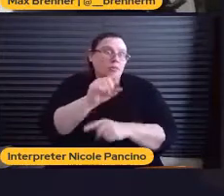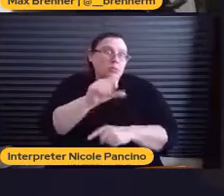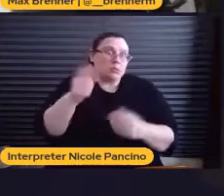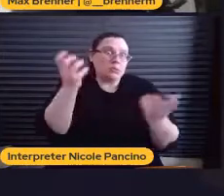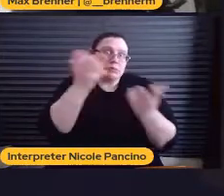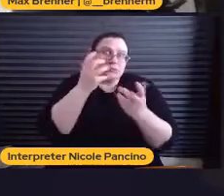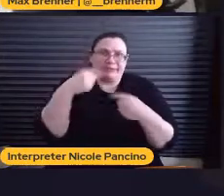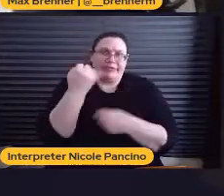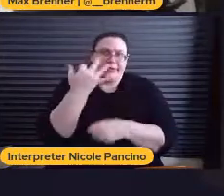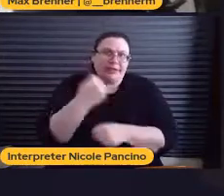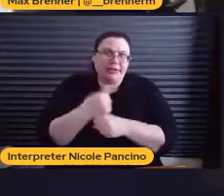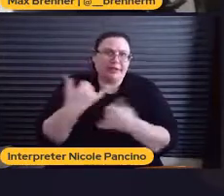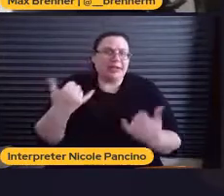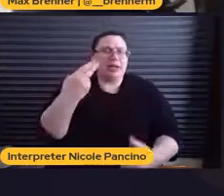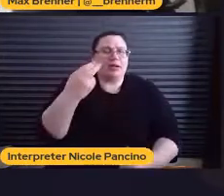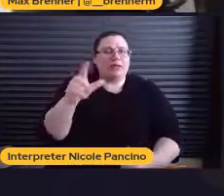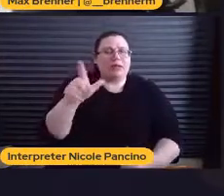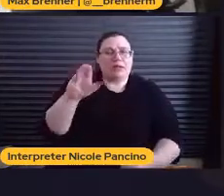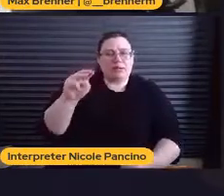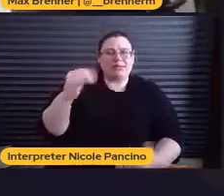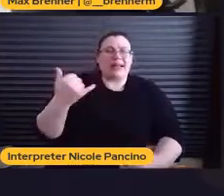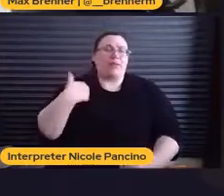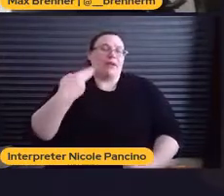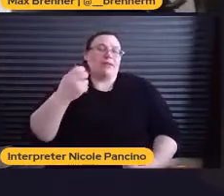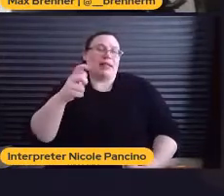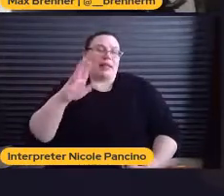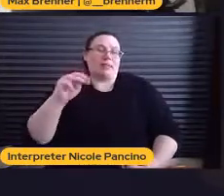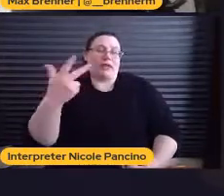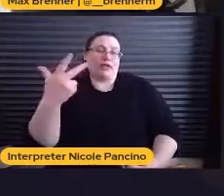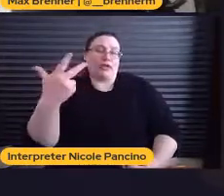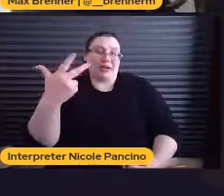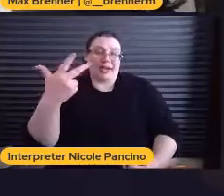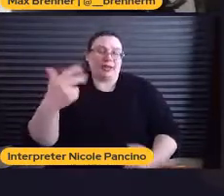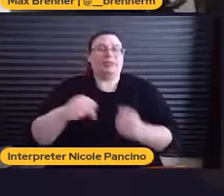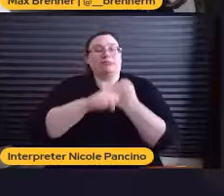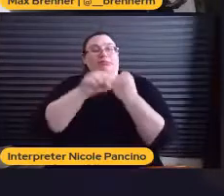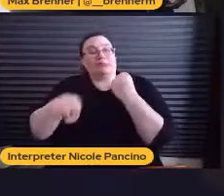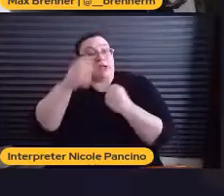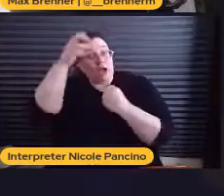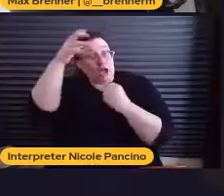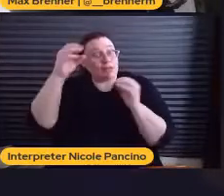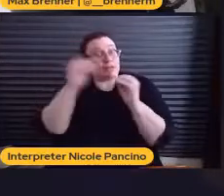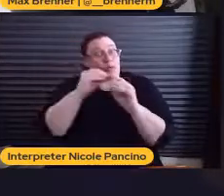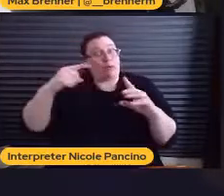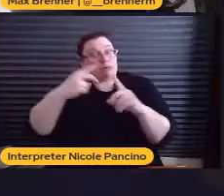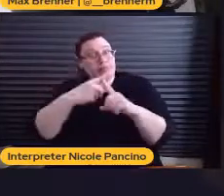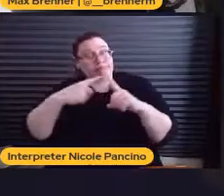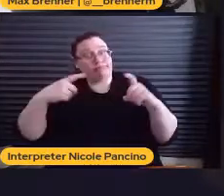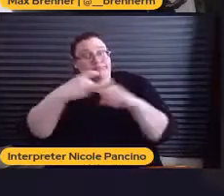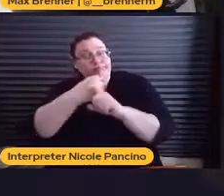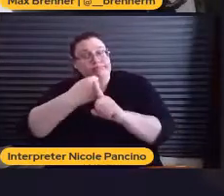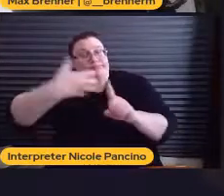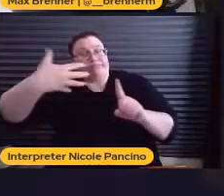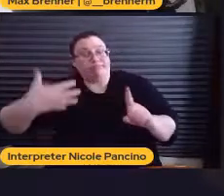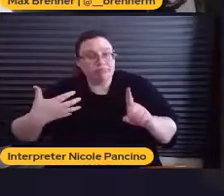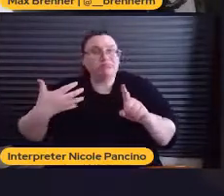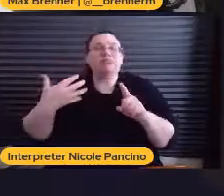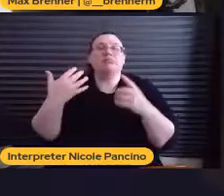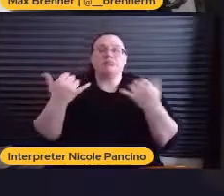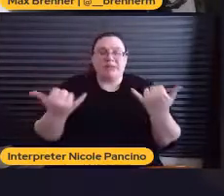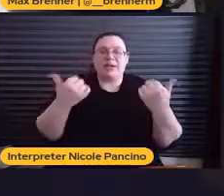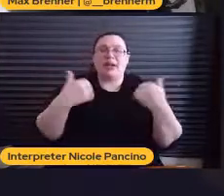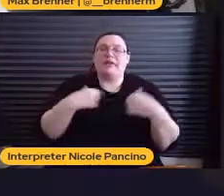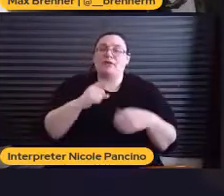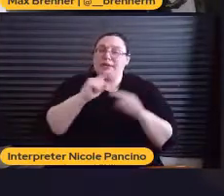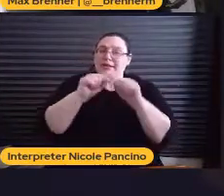years, Helm, right now Helm 3, which extended this concept a little bit even further. So now you have a real